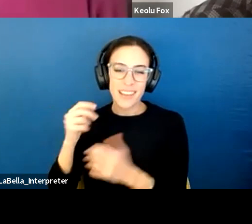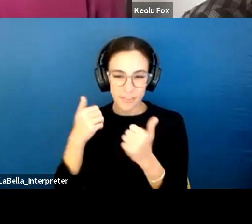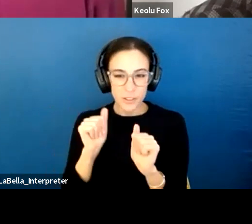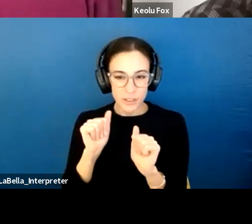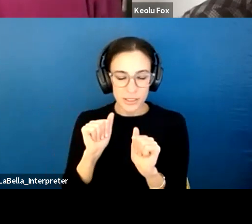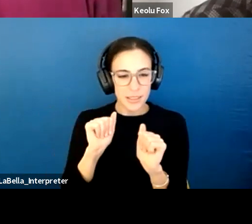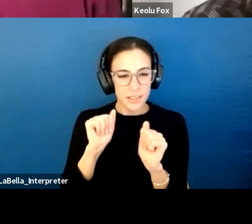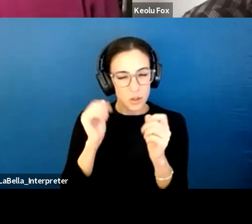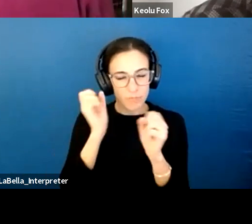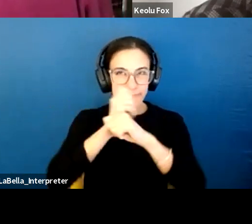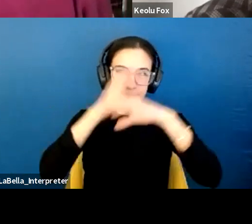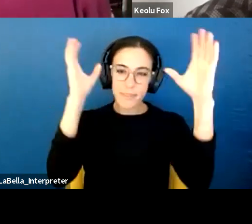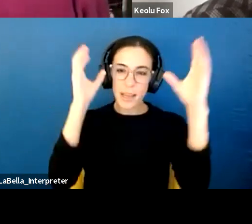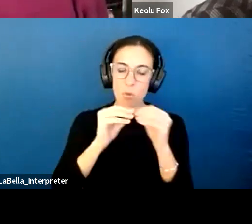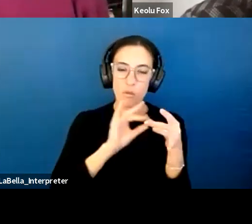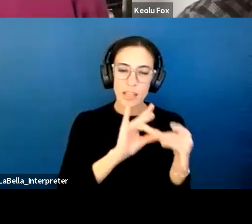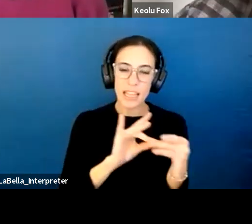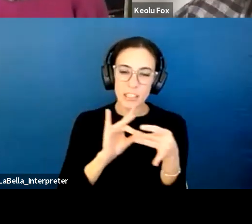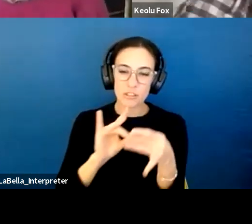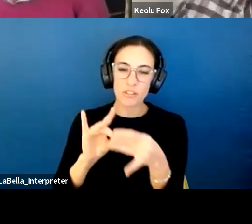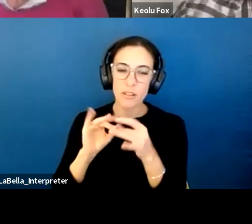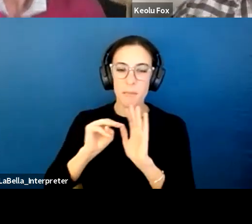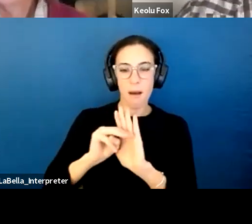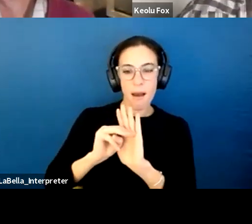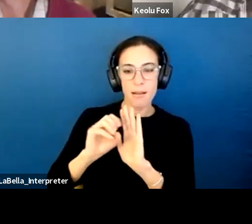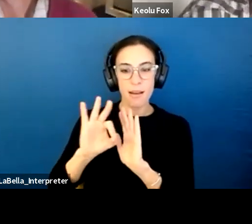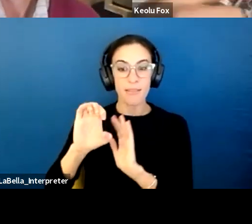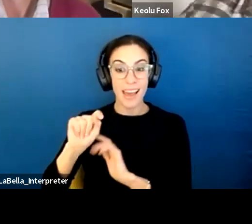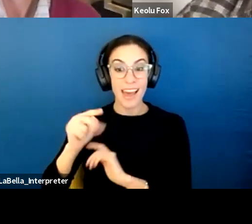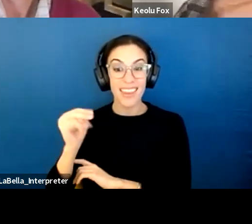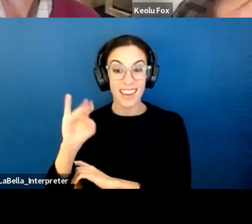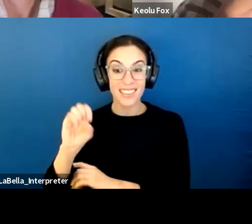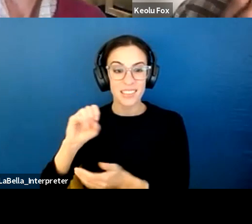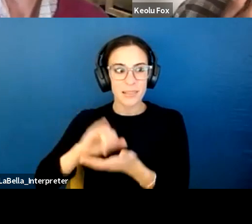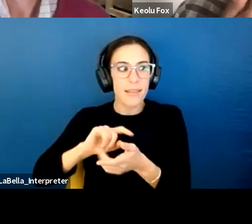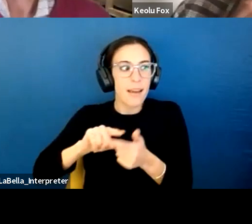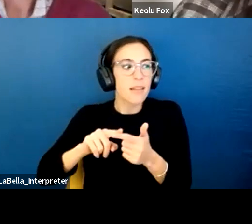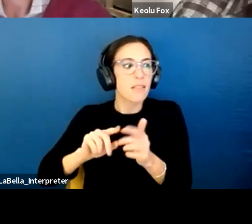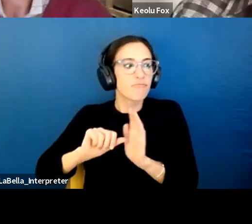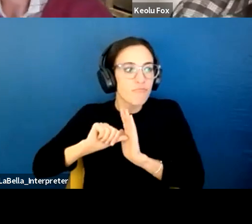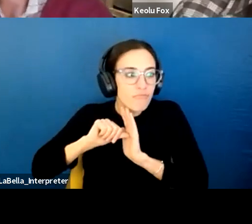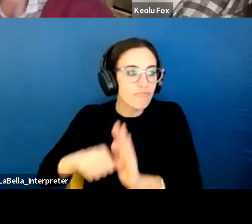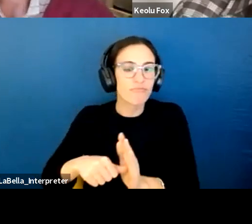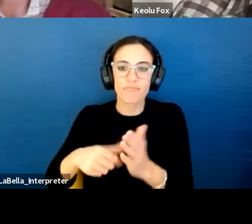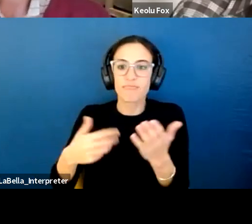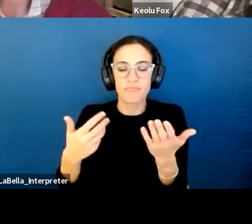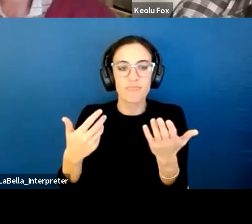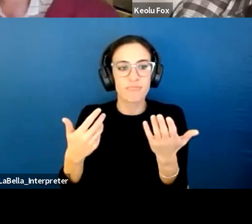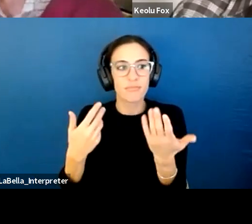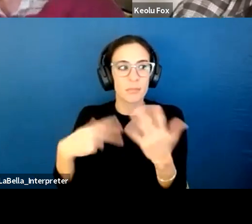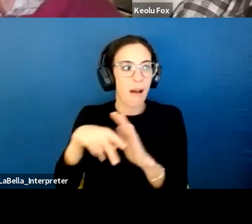of ethics that then underscores these broad policy decisions,